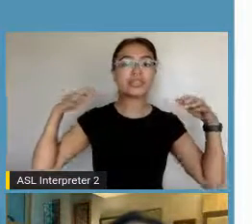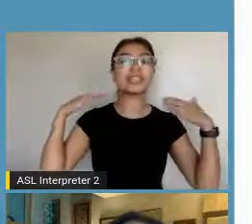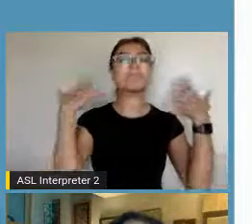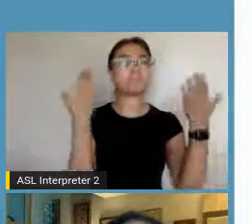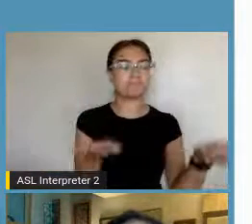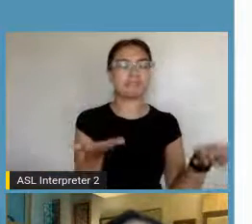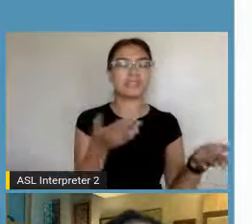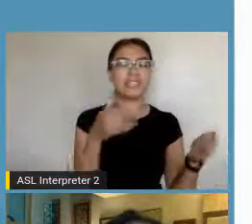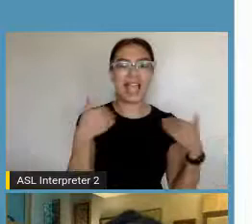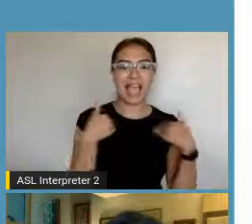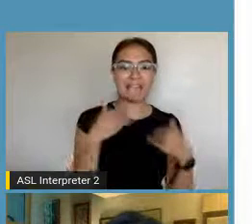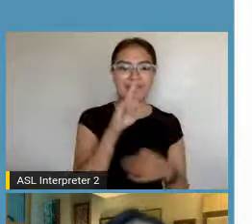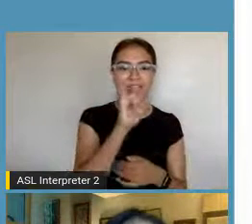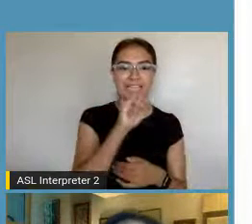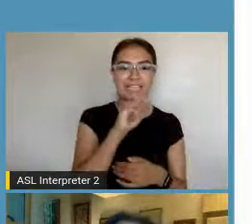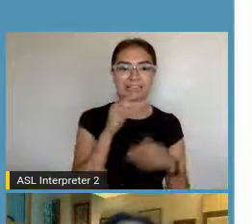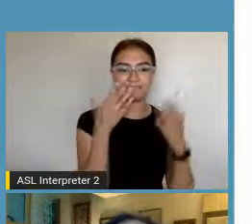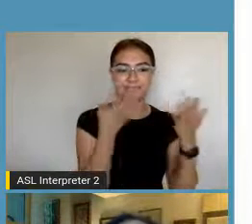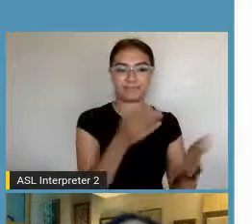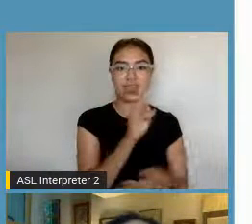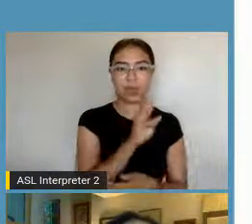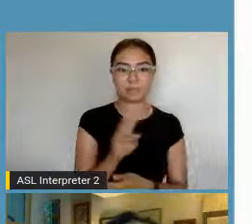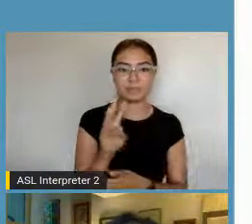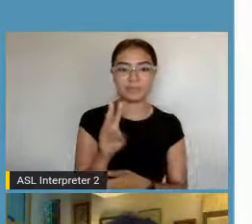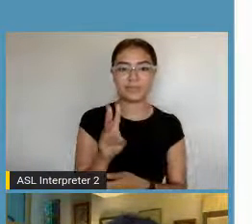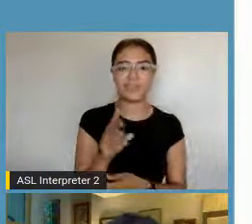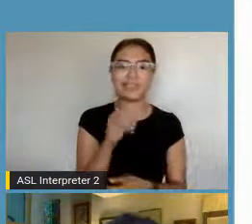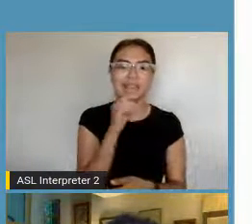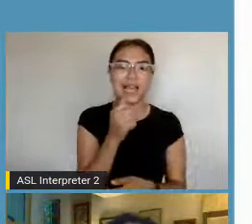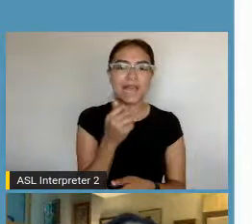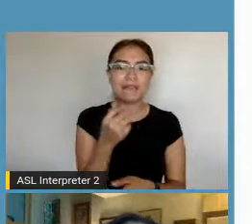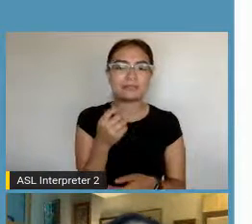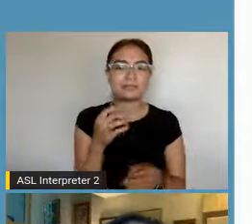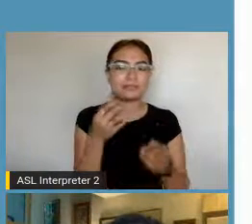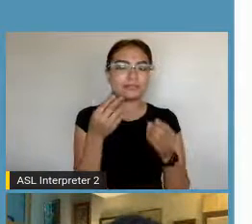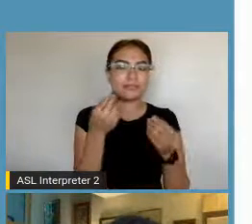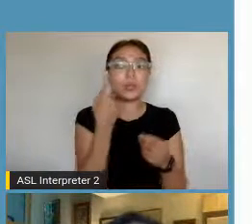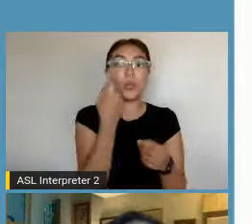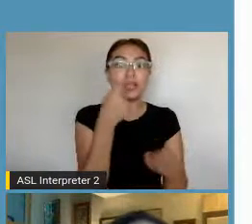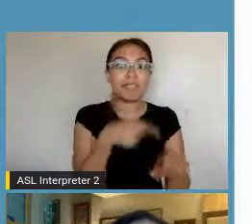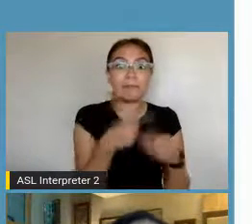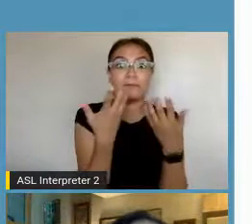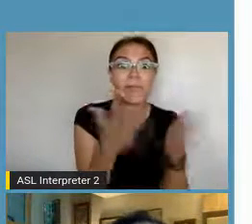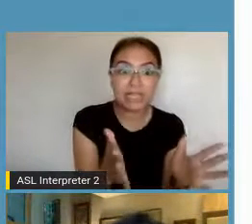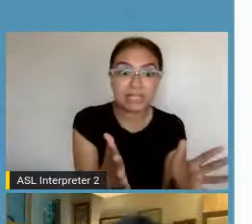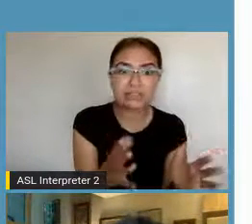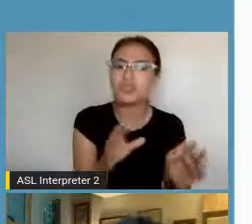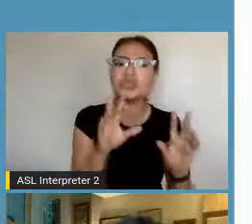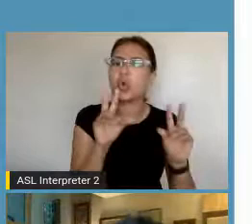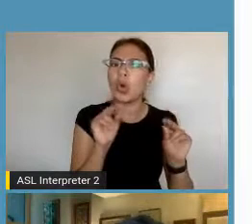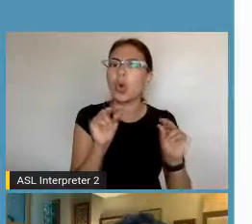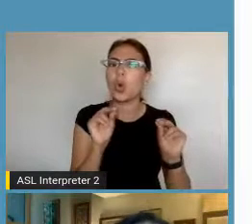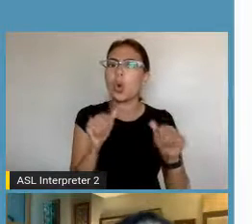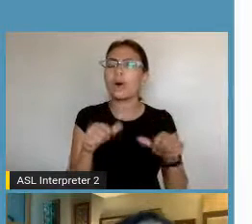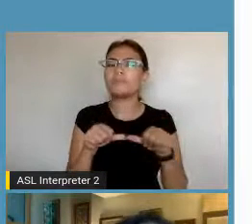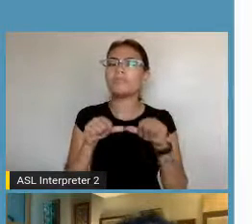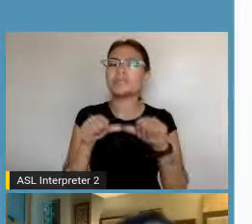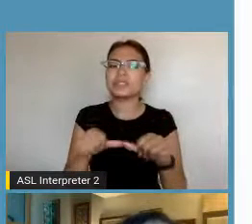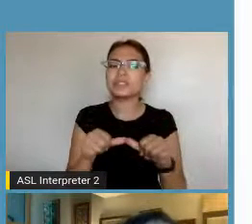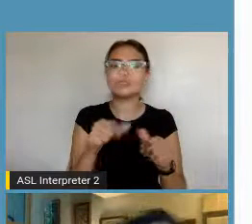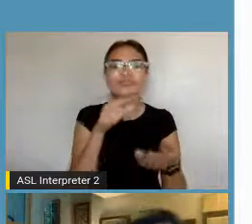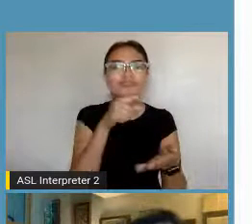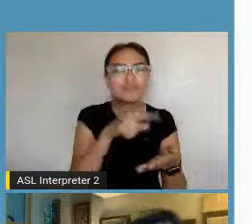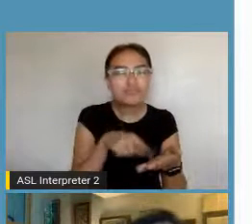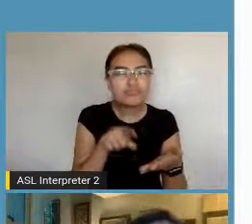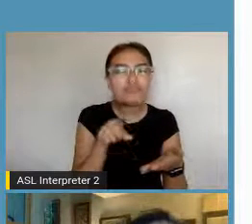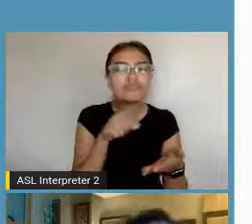and all of this, you know, it's not one and done. When all of this work is completed, you still have to think about regular maintenance and